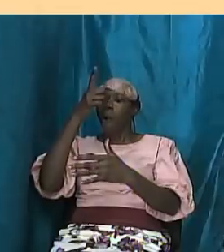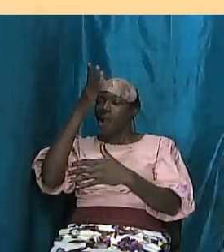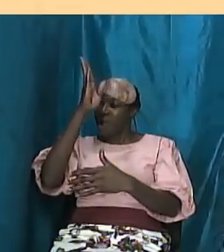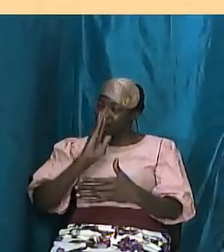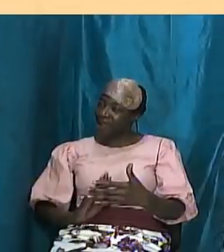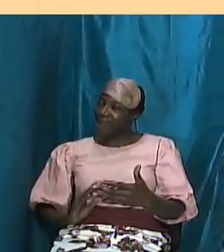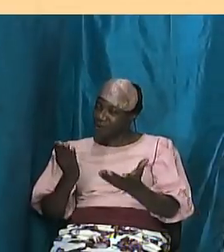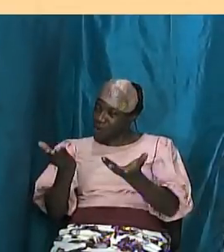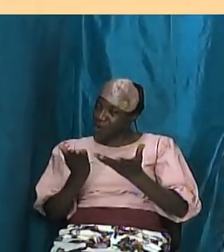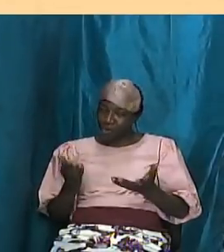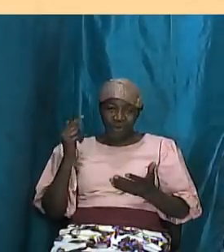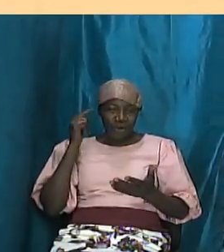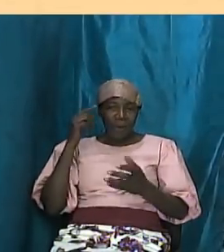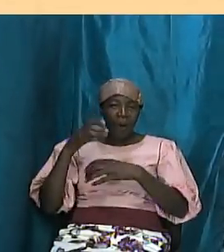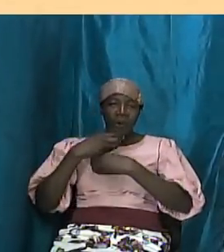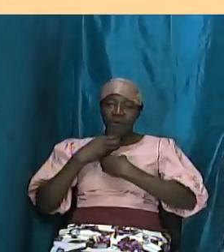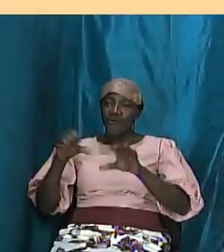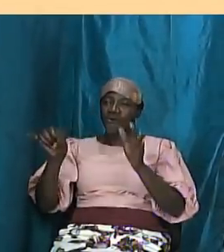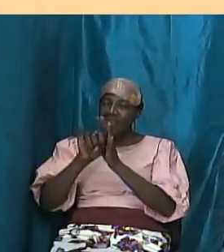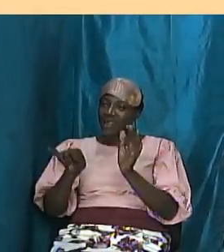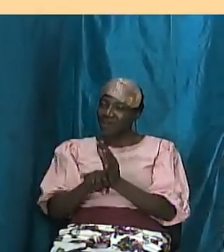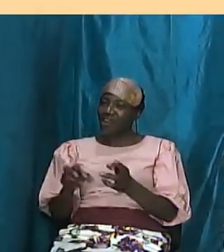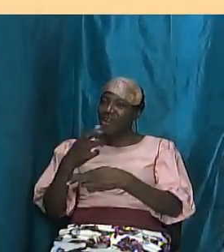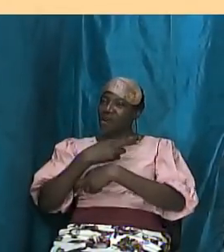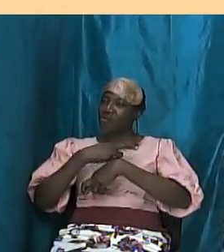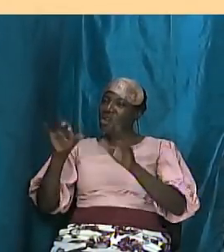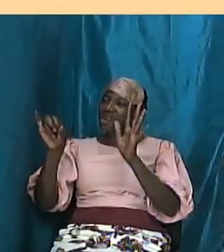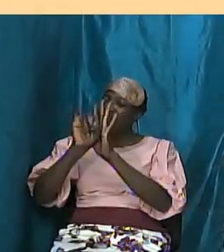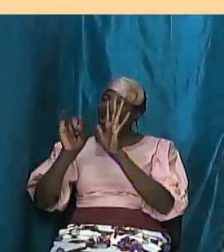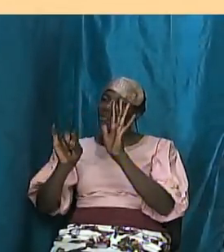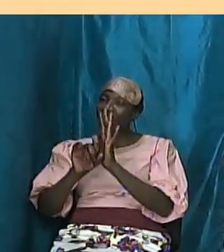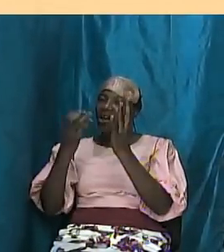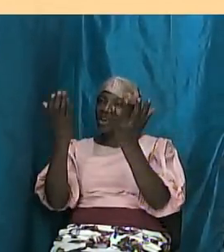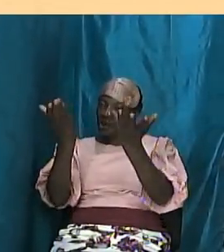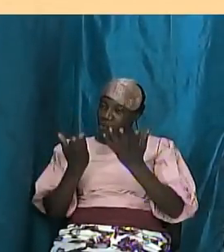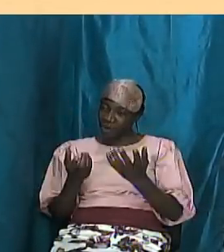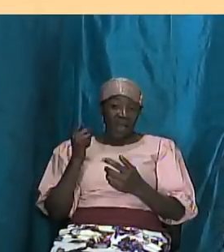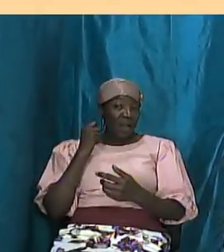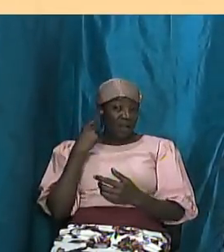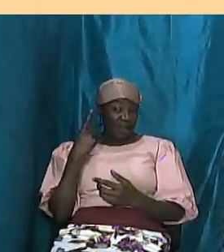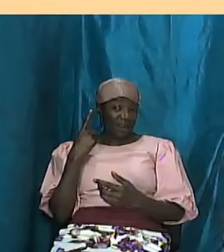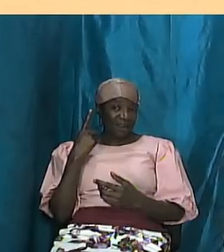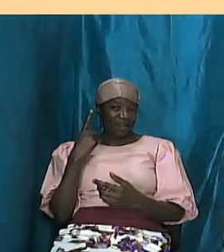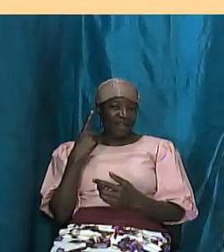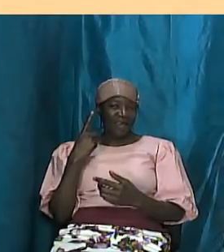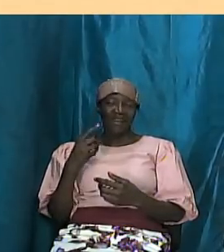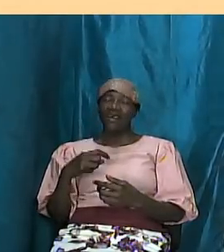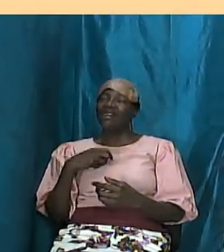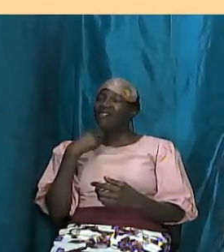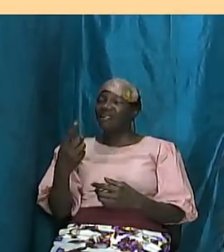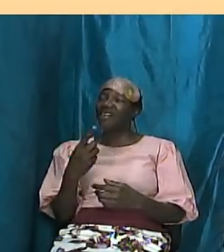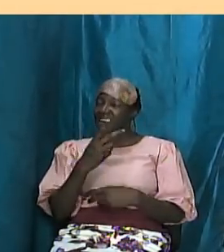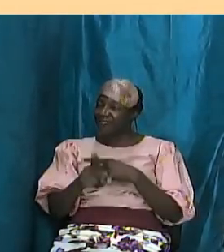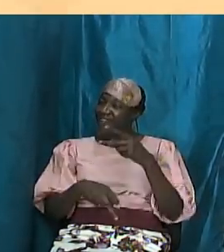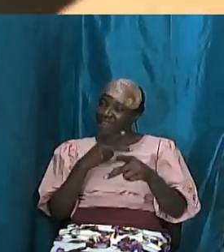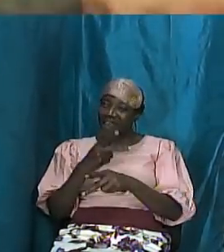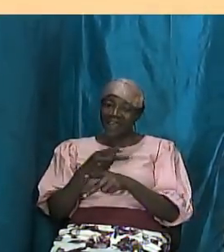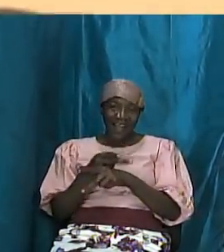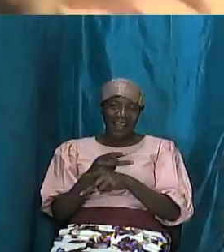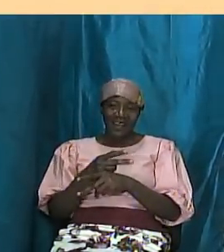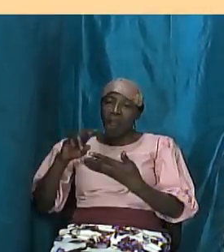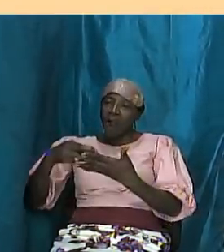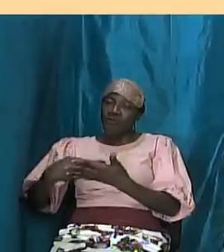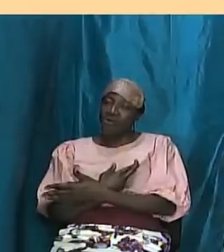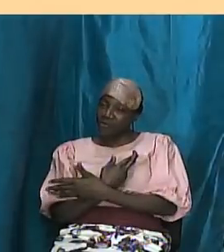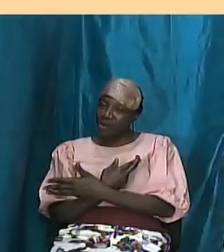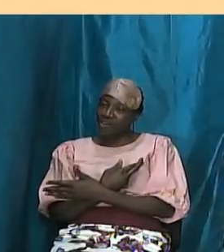redemption. And it is important that we understand and grasp that. And so I've said this as a kind of refresher to